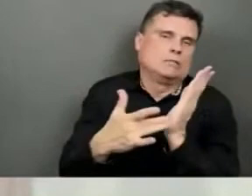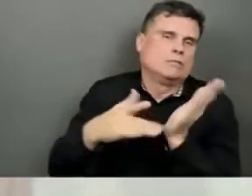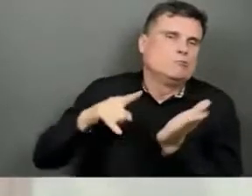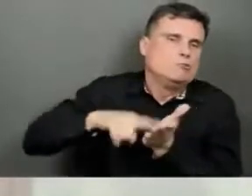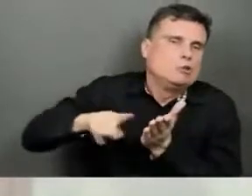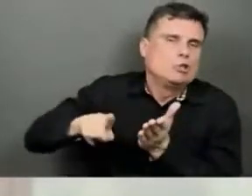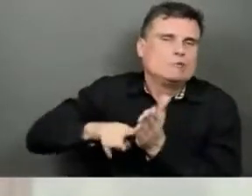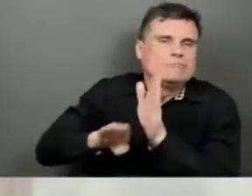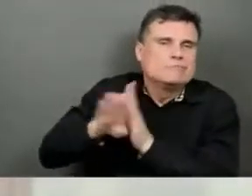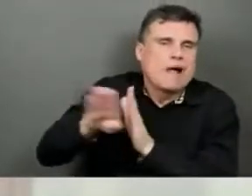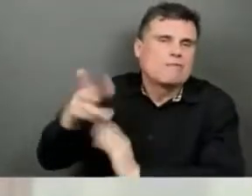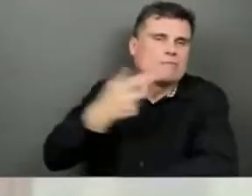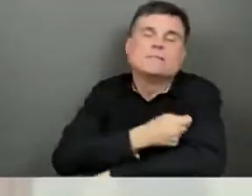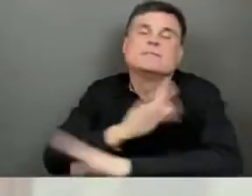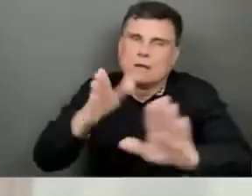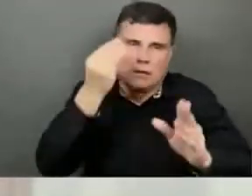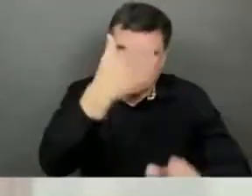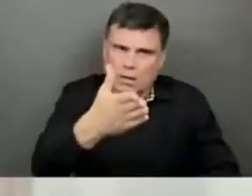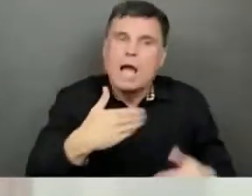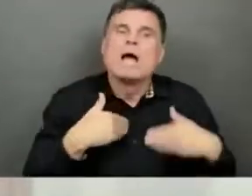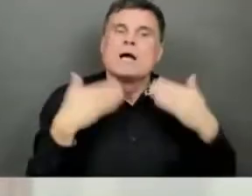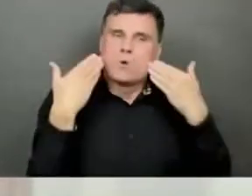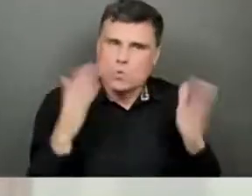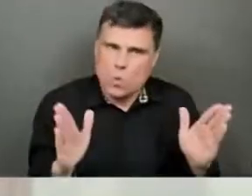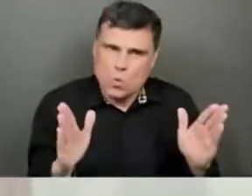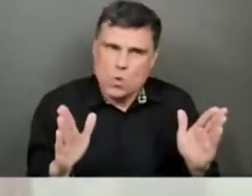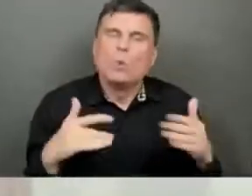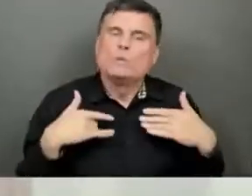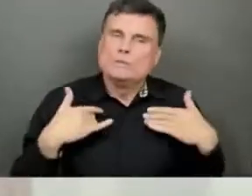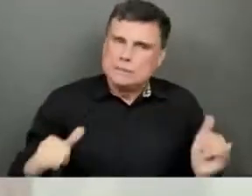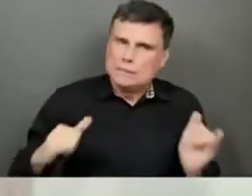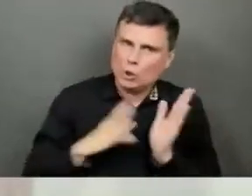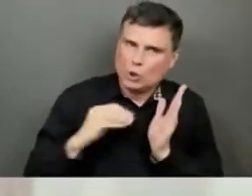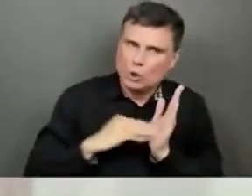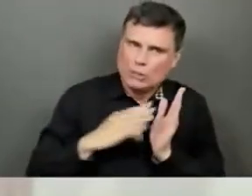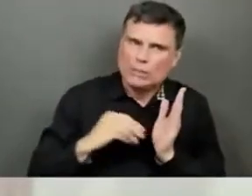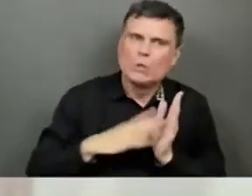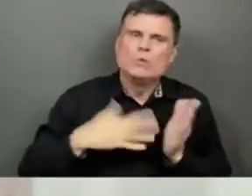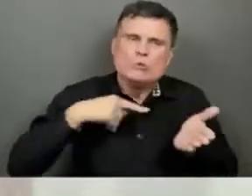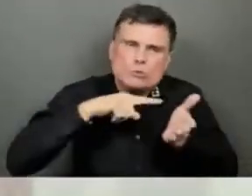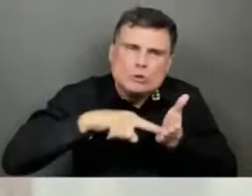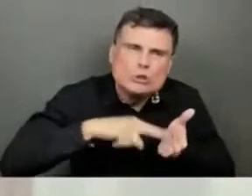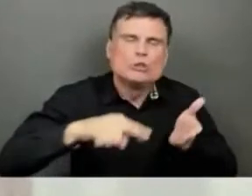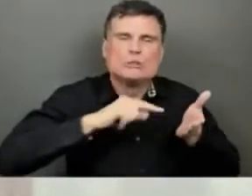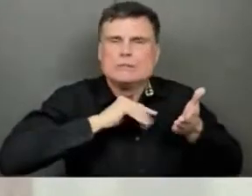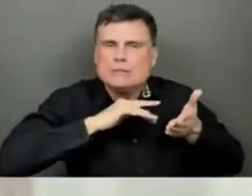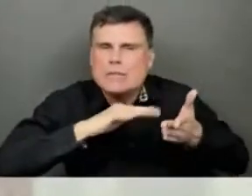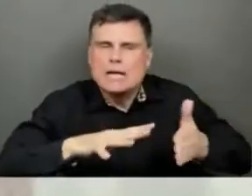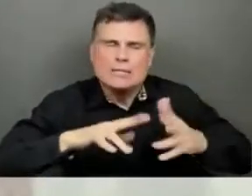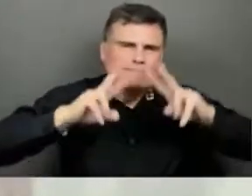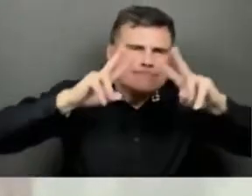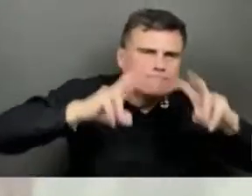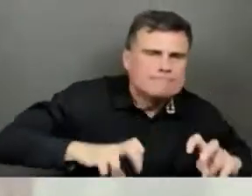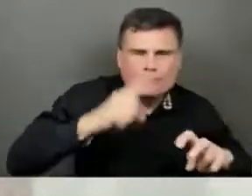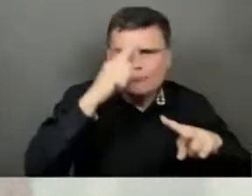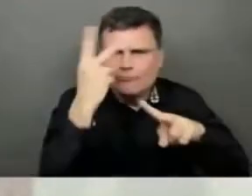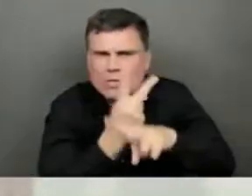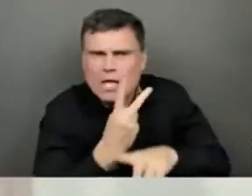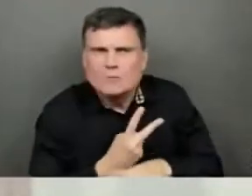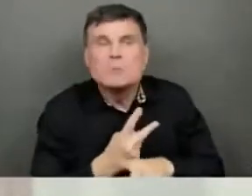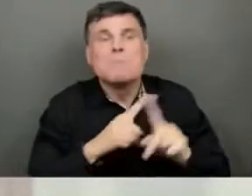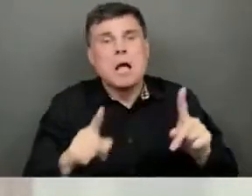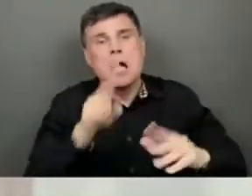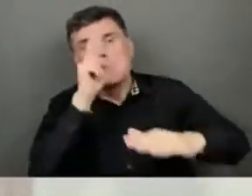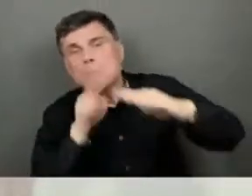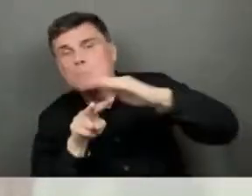I don't know yet, and we keep learning about this virus, but that's what I think we're heading towards. I